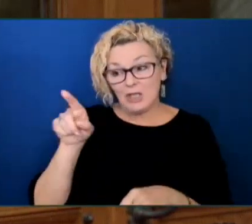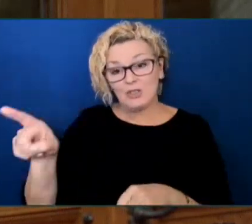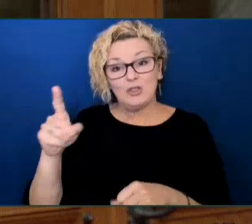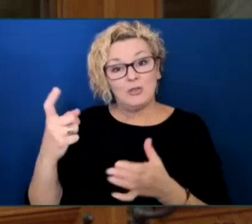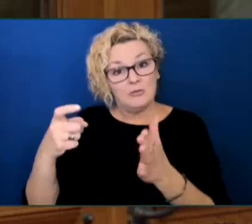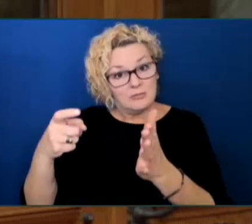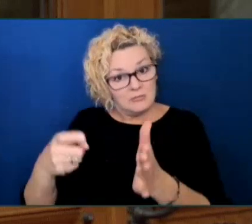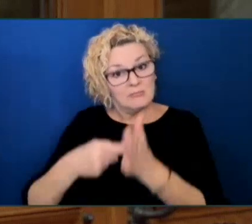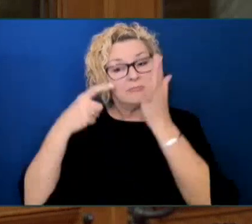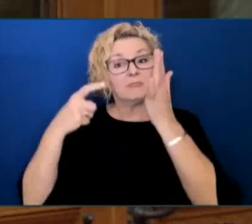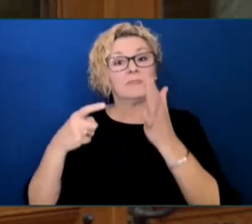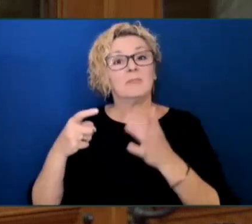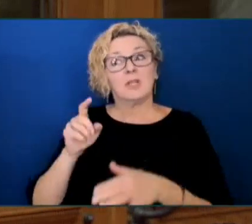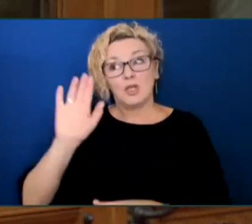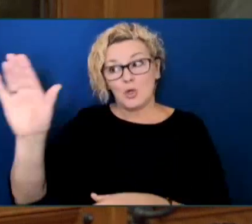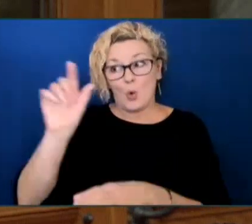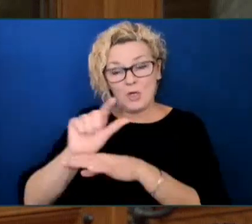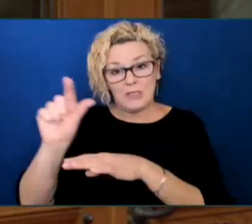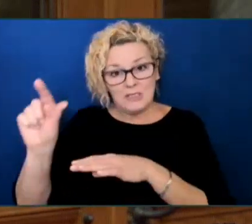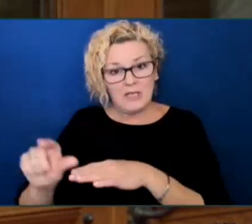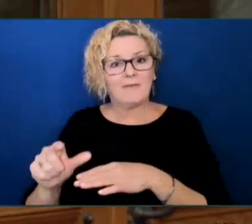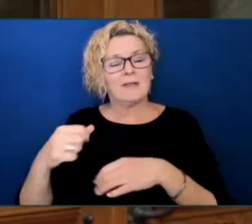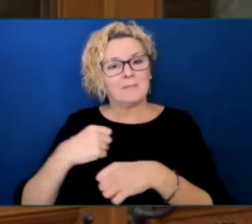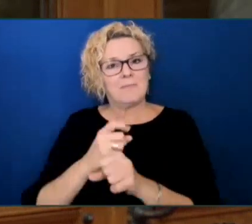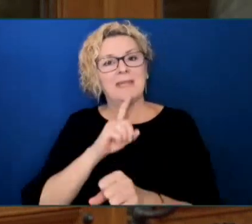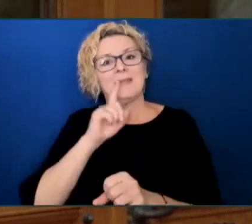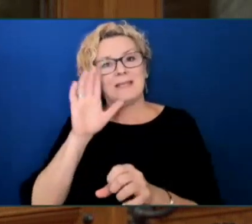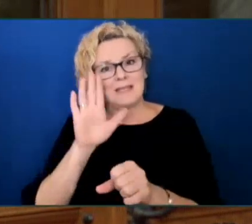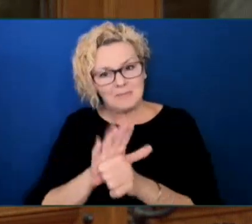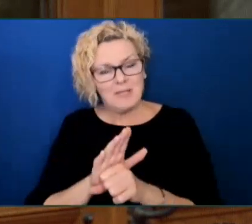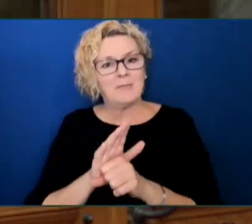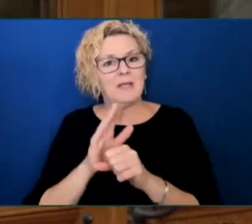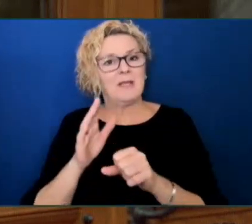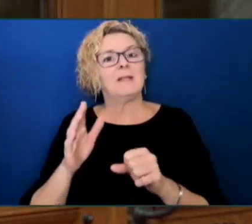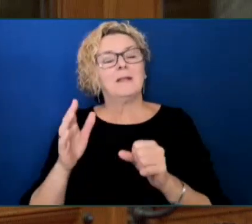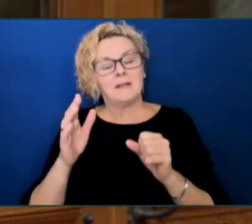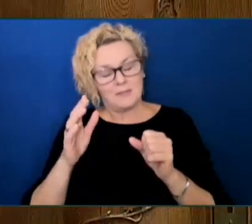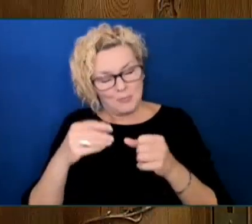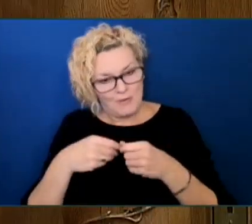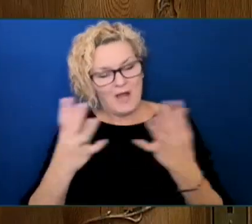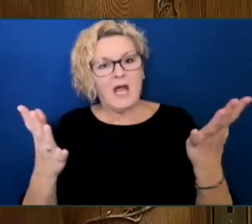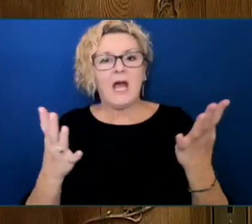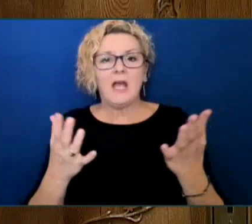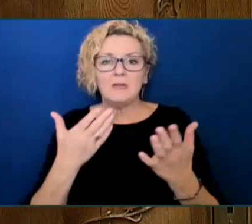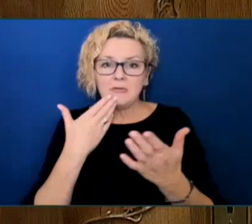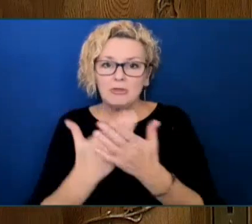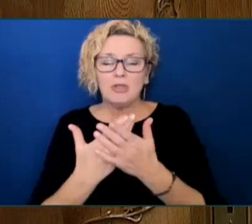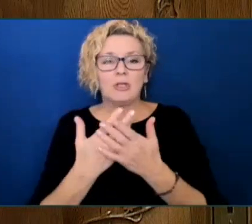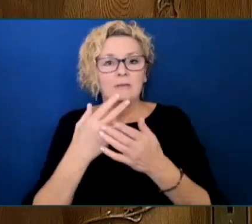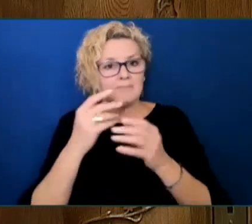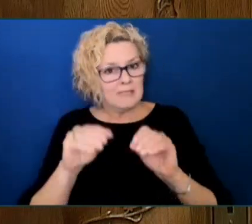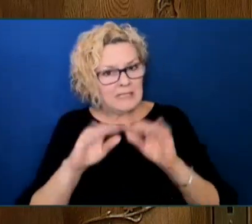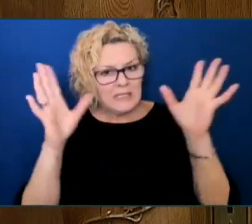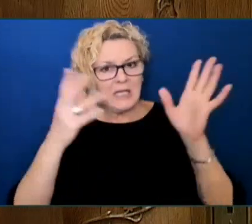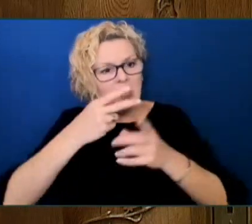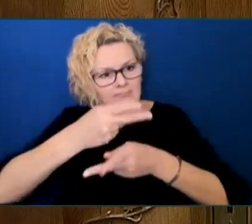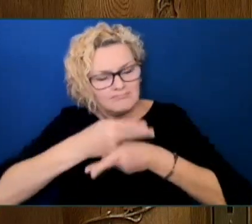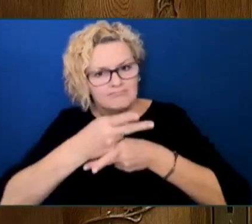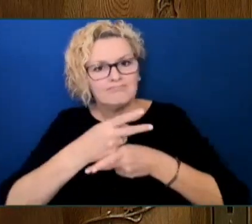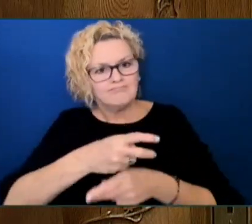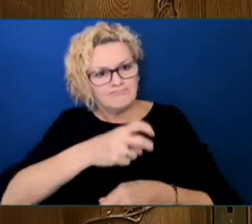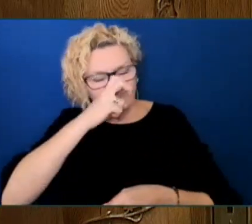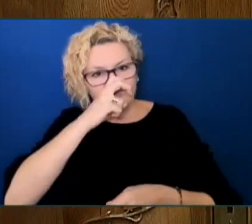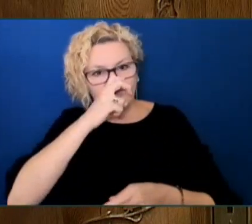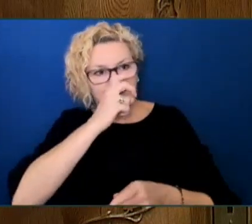to the most basic level of oversight and regulation of social workers? Thank you, member. The question was taken on order, so